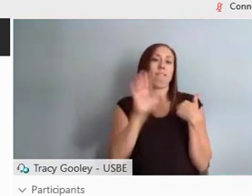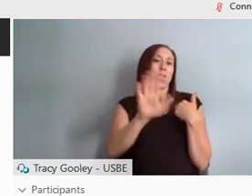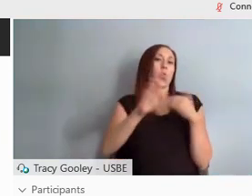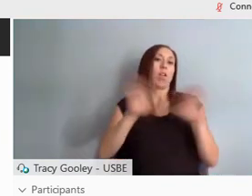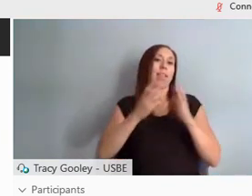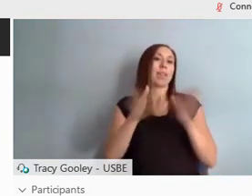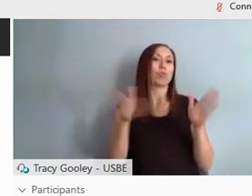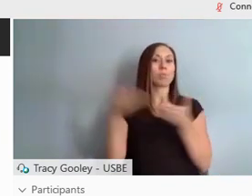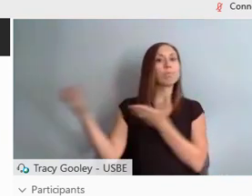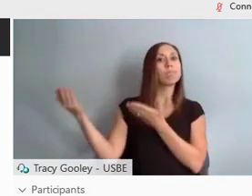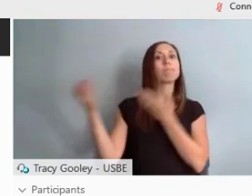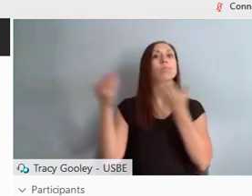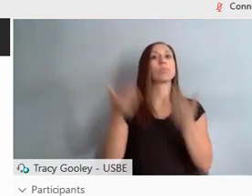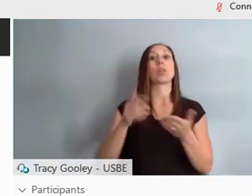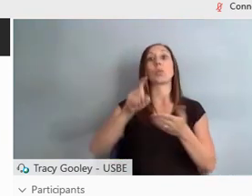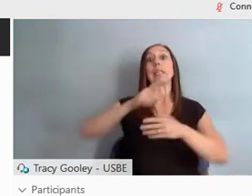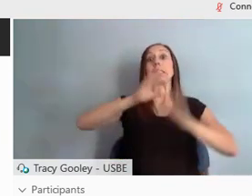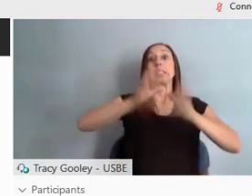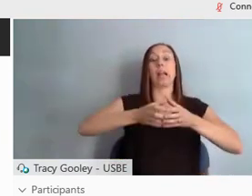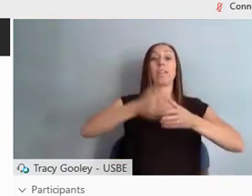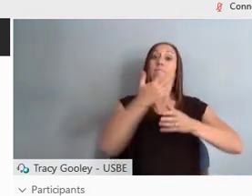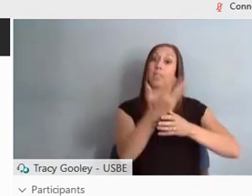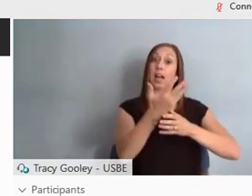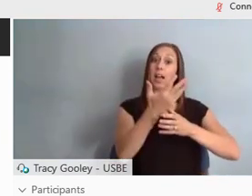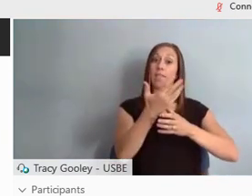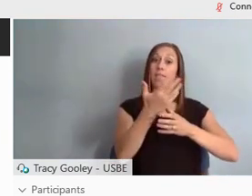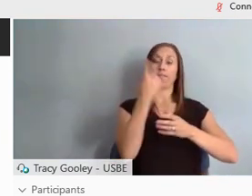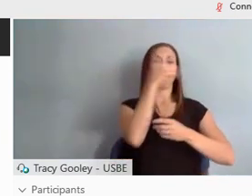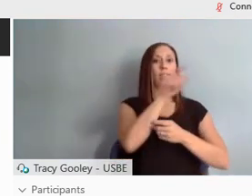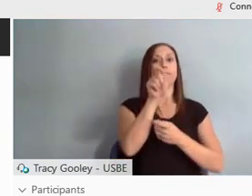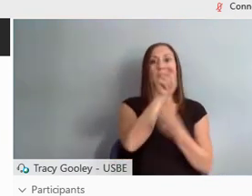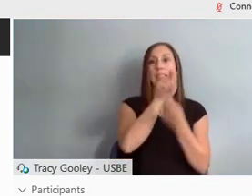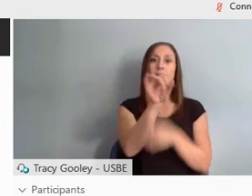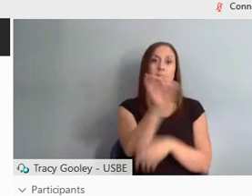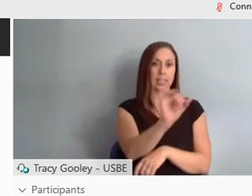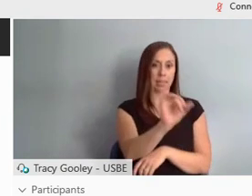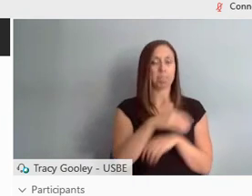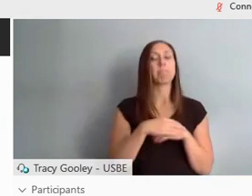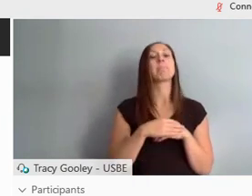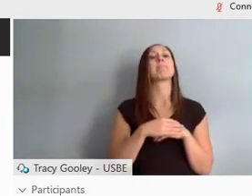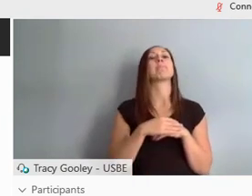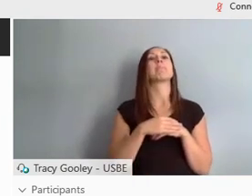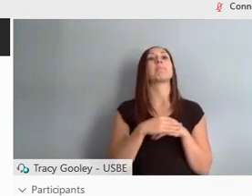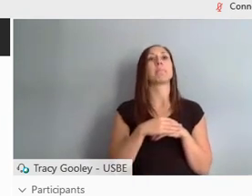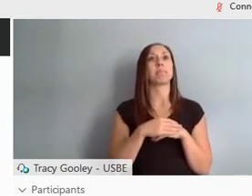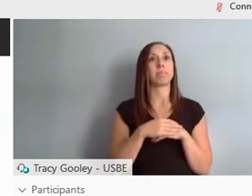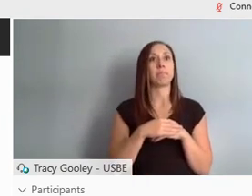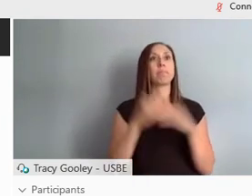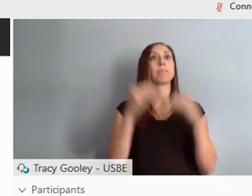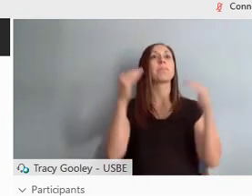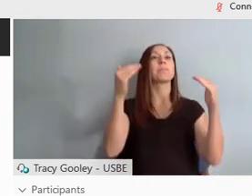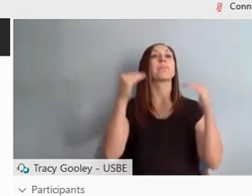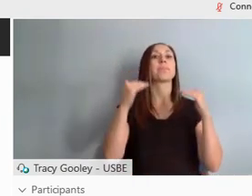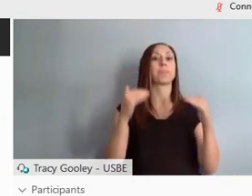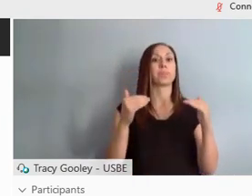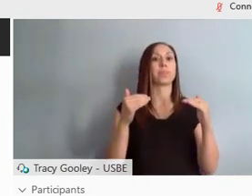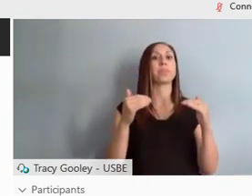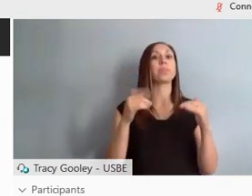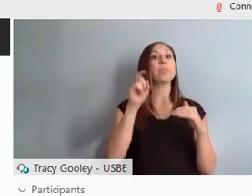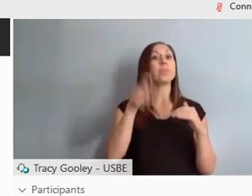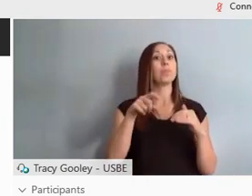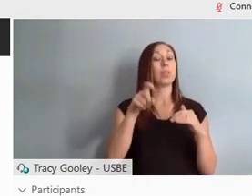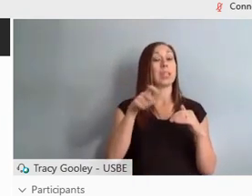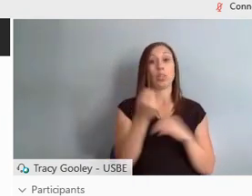class, you can use those. You just need a set of 5 that are identical to each other. And then additionally to those 5, you'll need a set